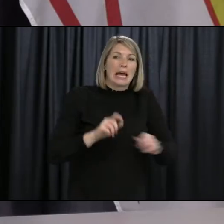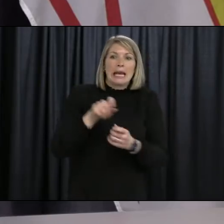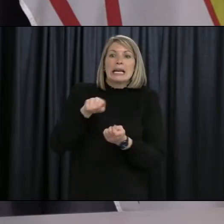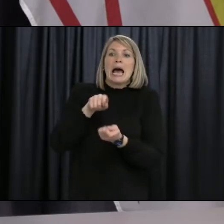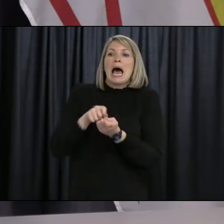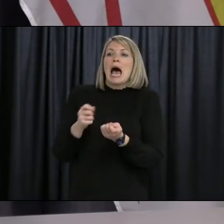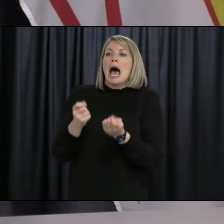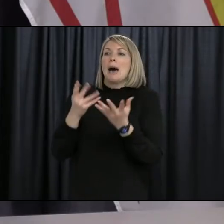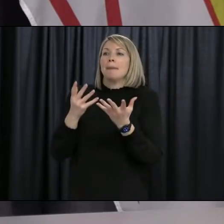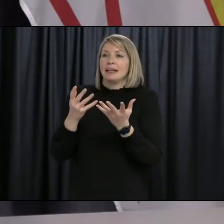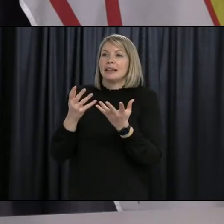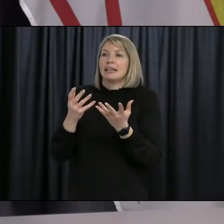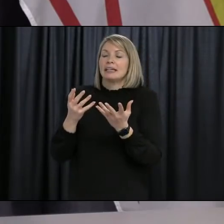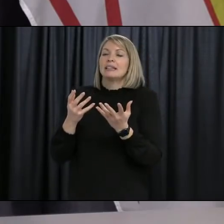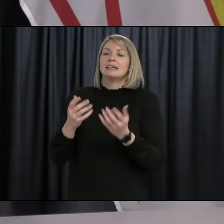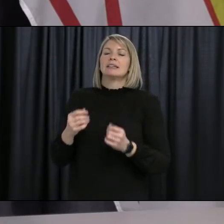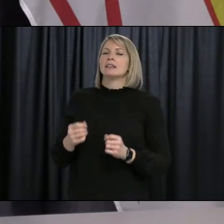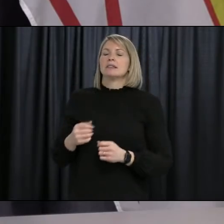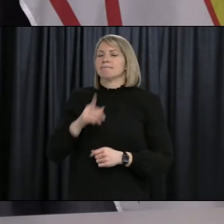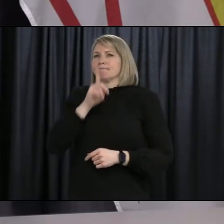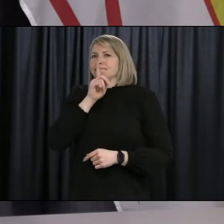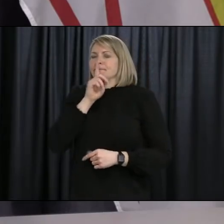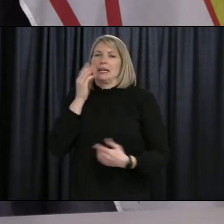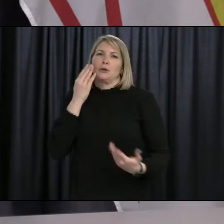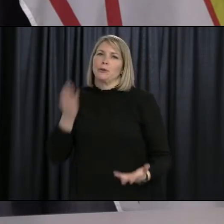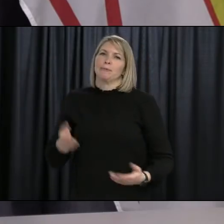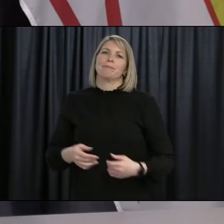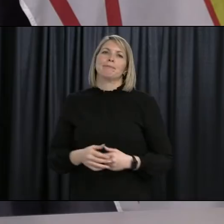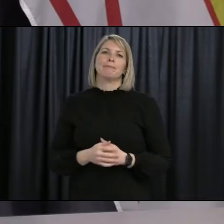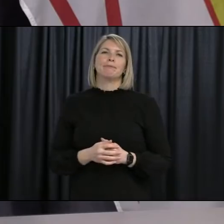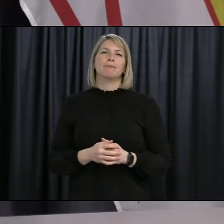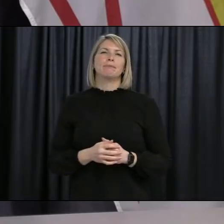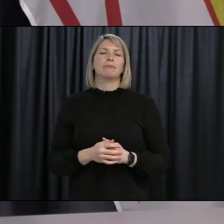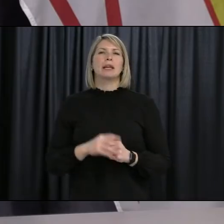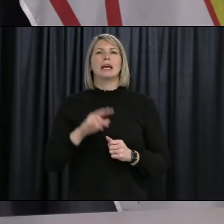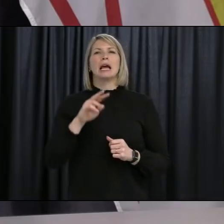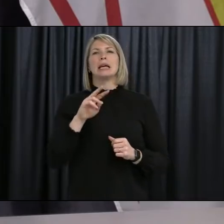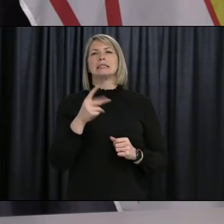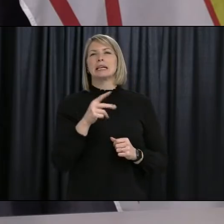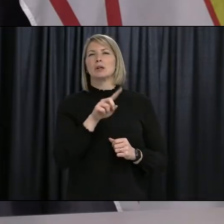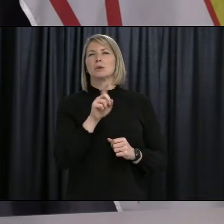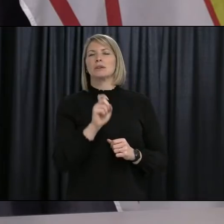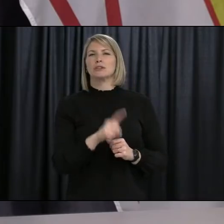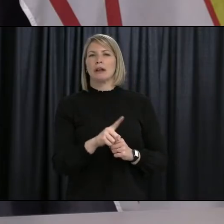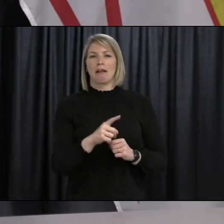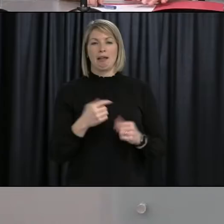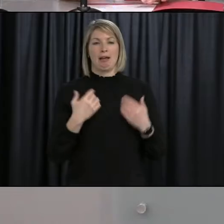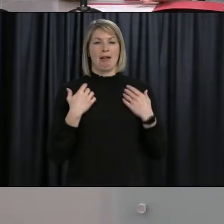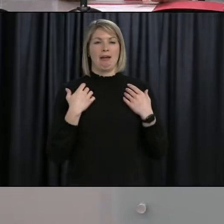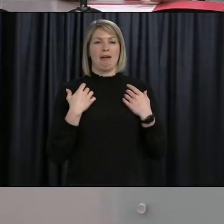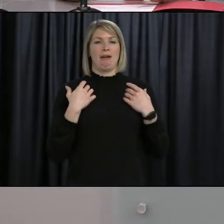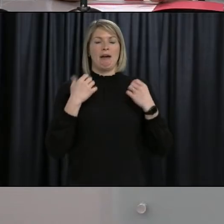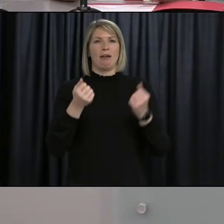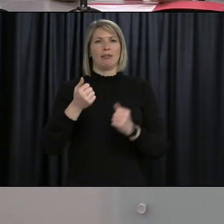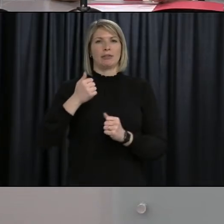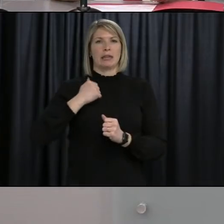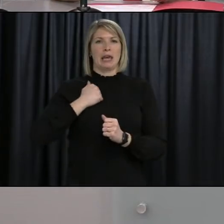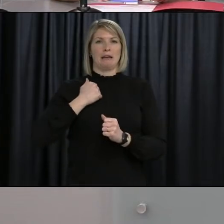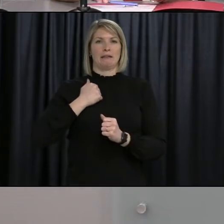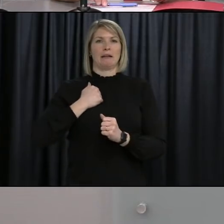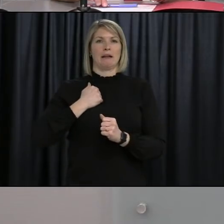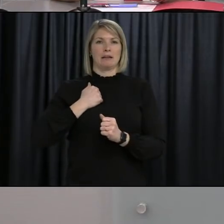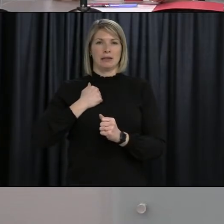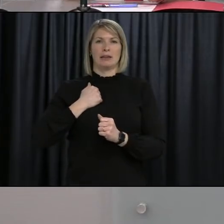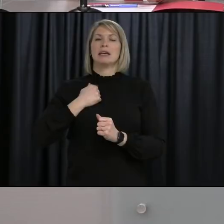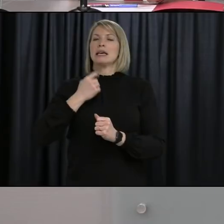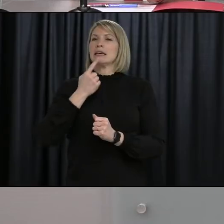you. I'm going to count that as one question. Health Canada has approved Pfizer's request for each vial that contains